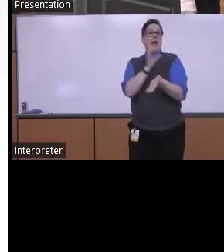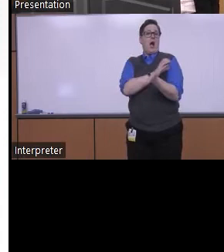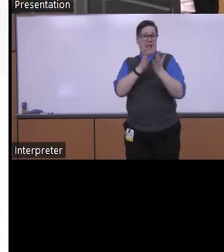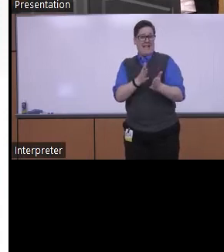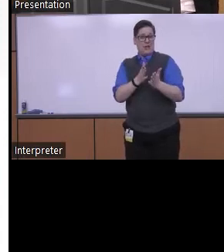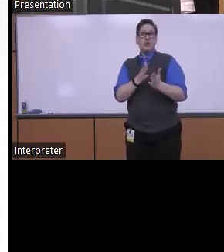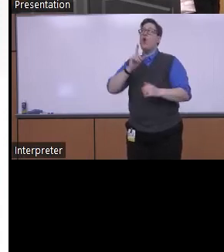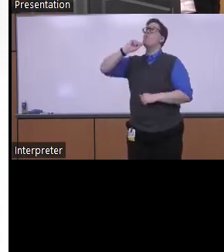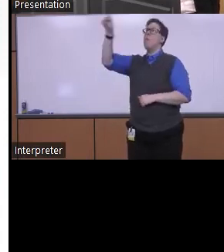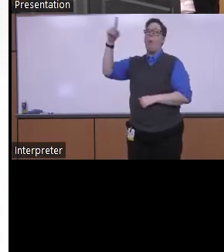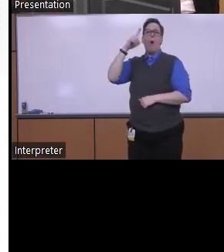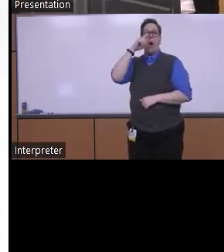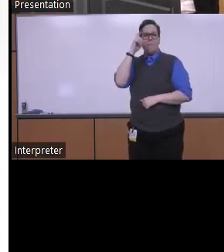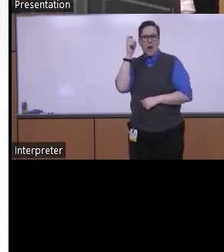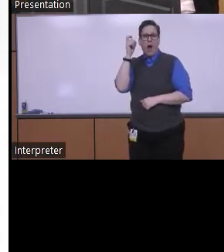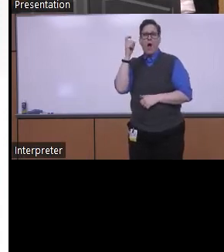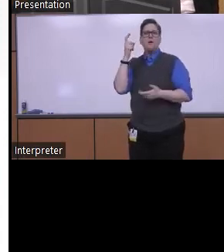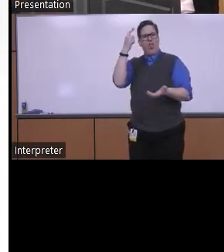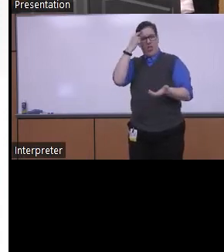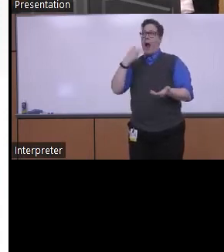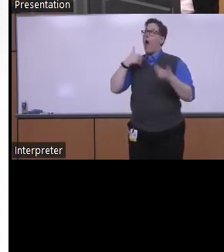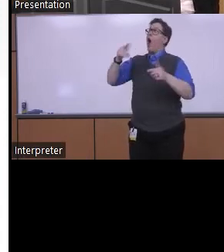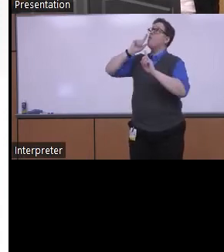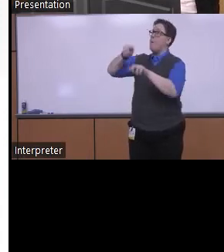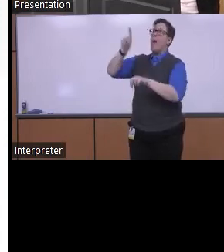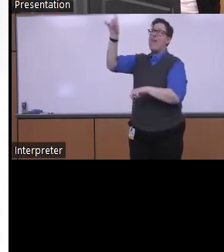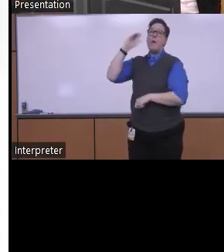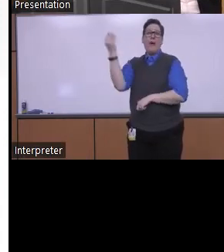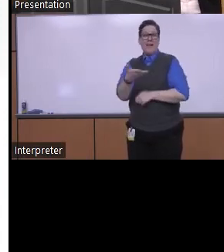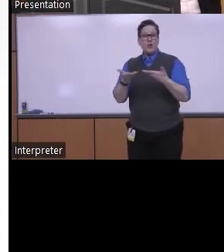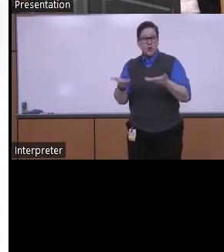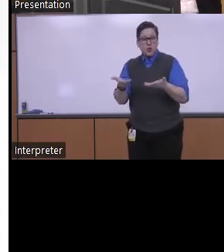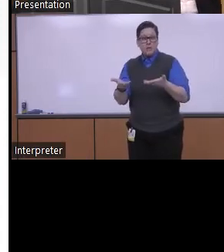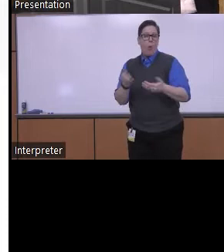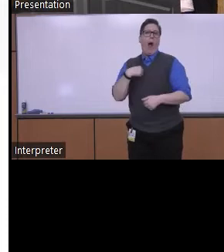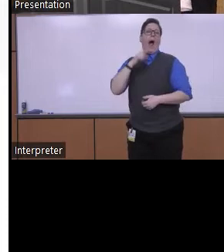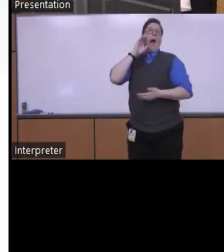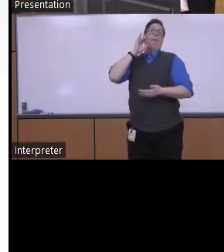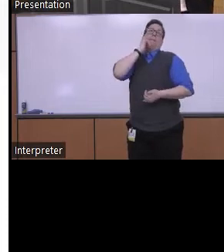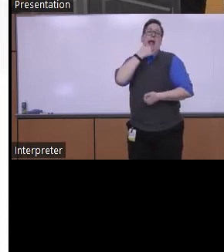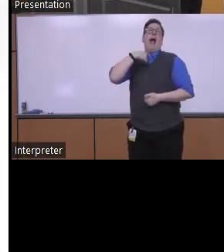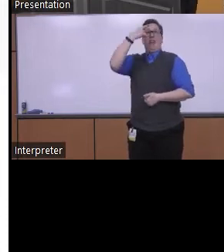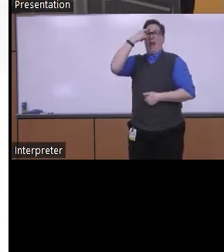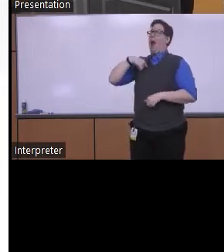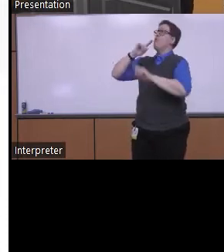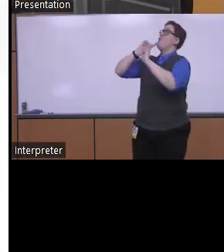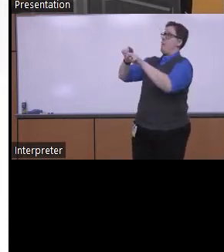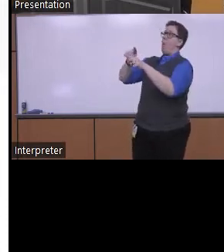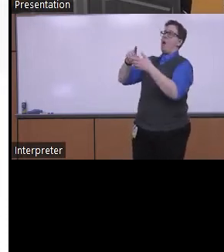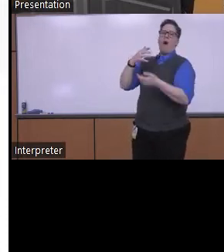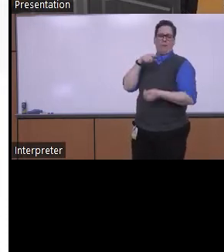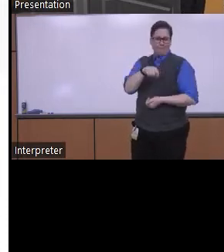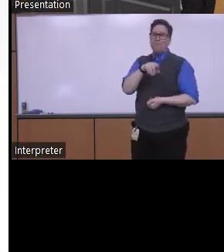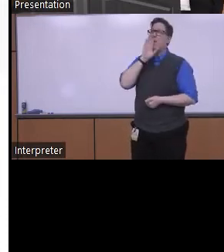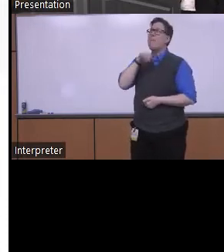reports because they want to get kids access to services, or mistakenly believing that a report will result in that. So a kid has bad teeth,